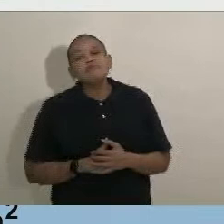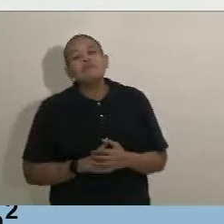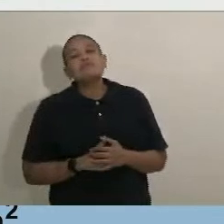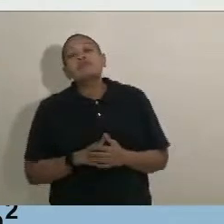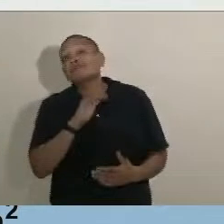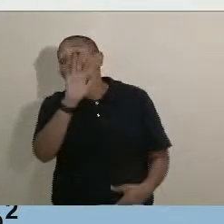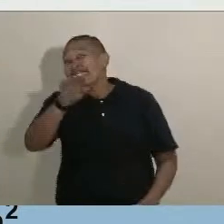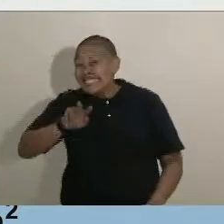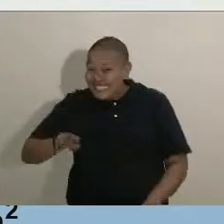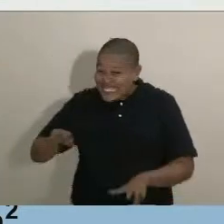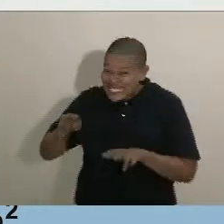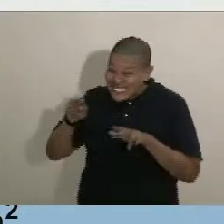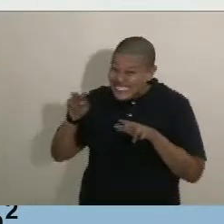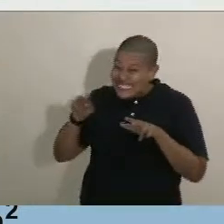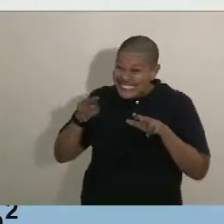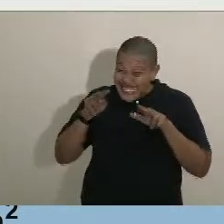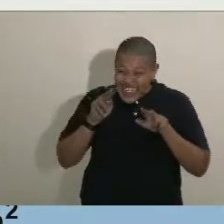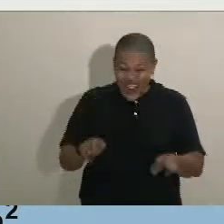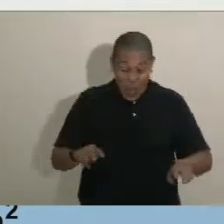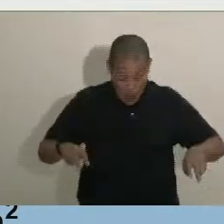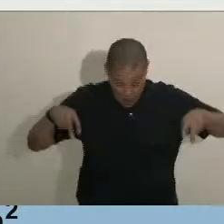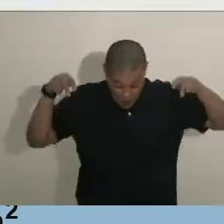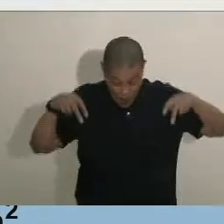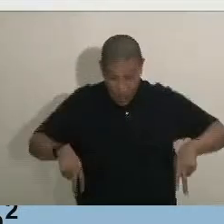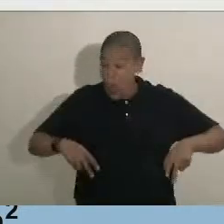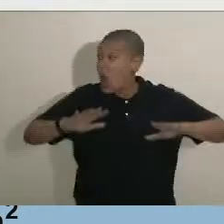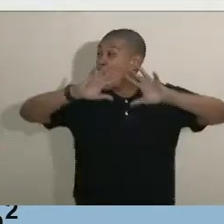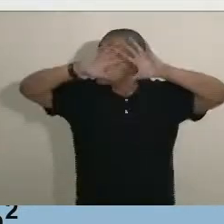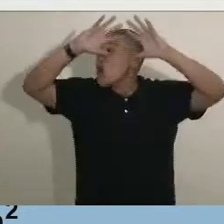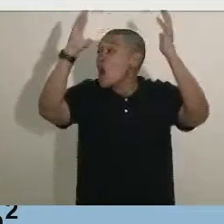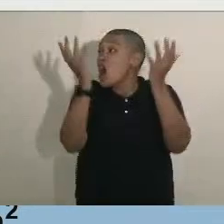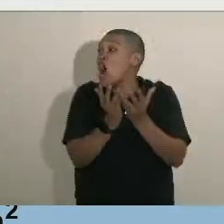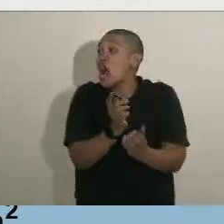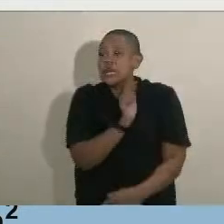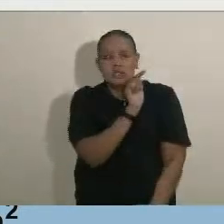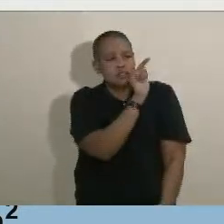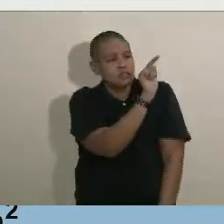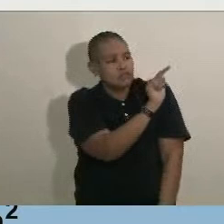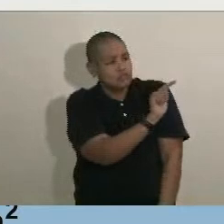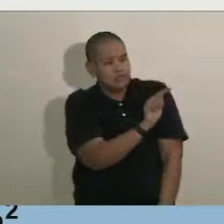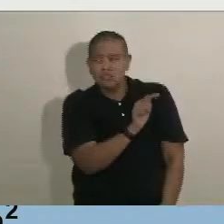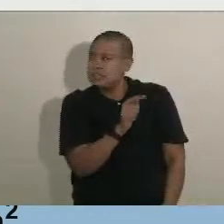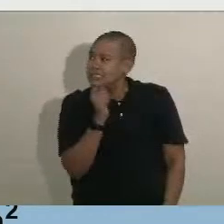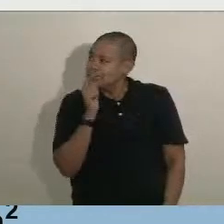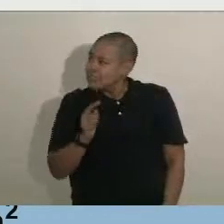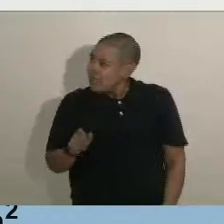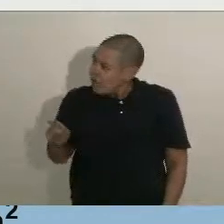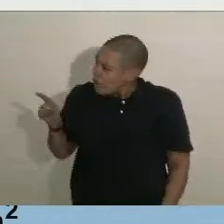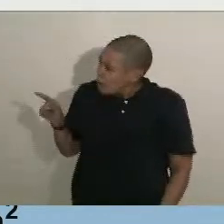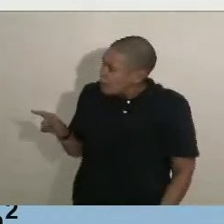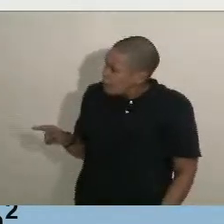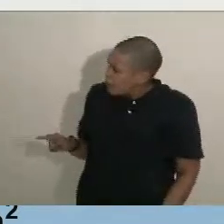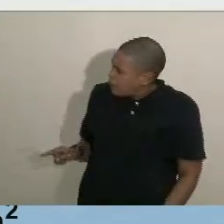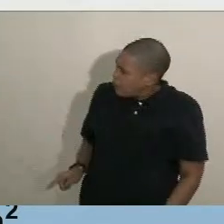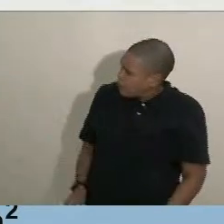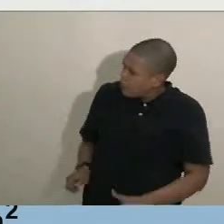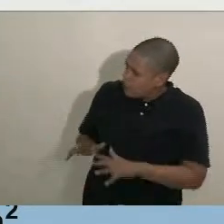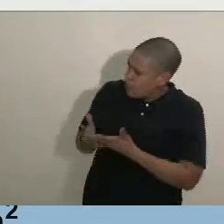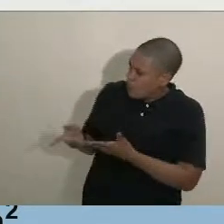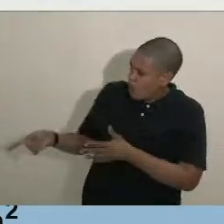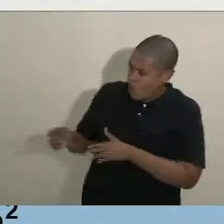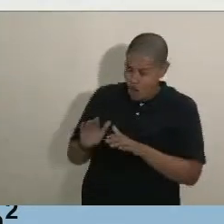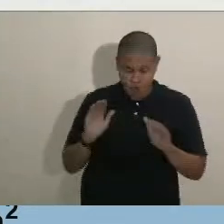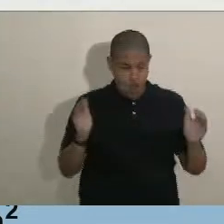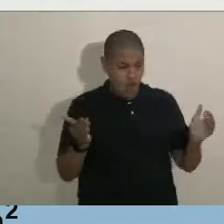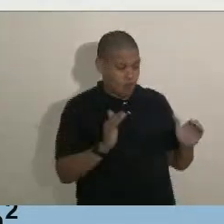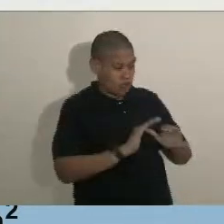If we look at what is happening across the world at some selected countries compared to what is happening in Jamaica, what we